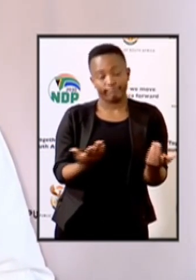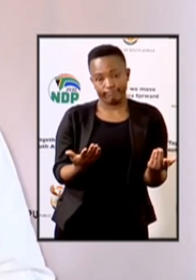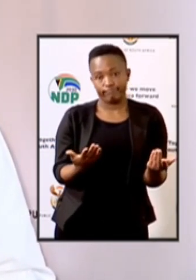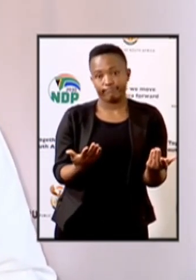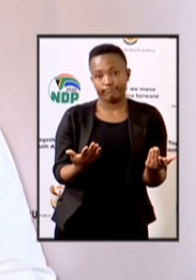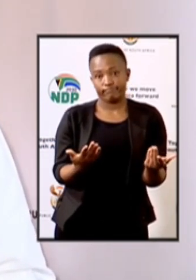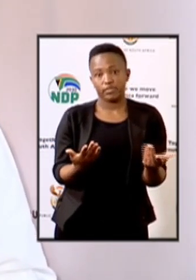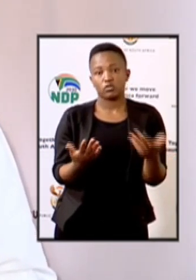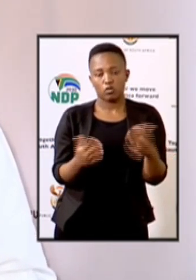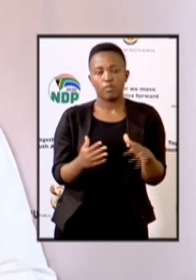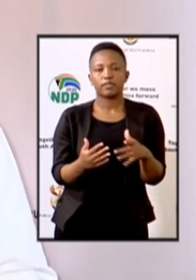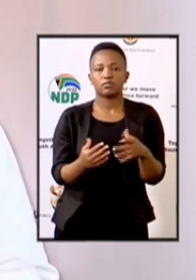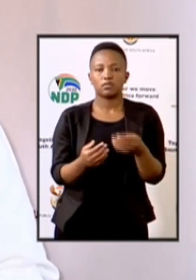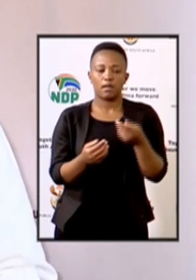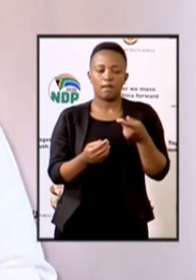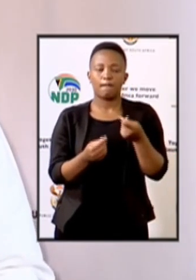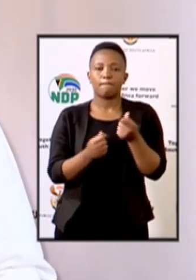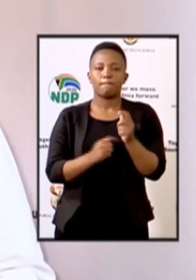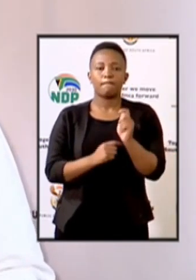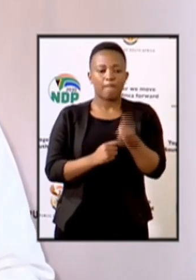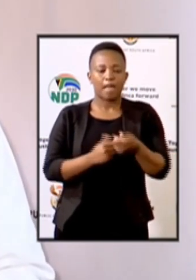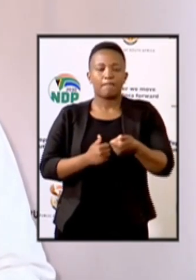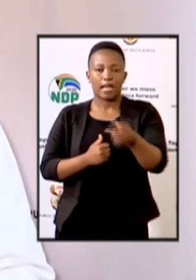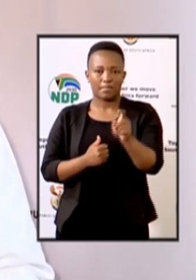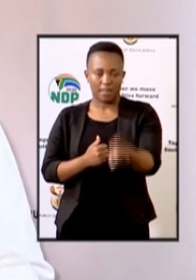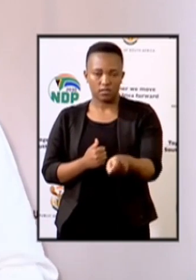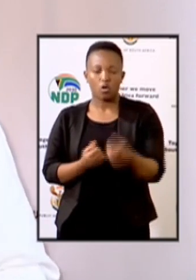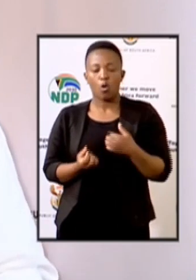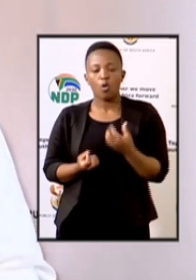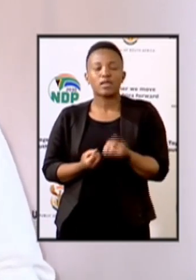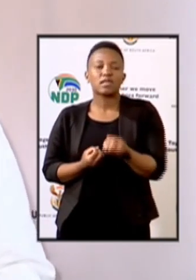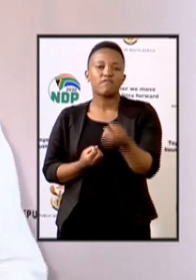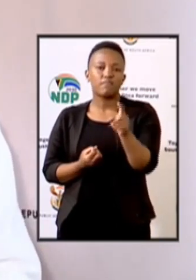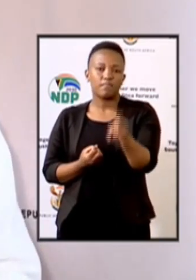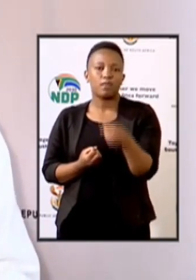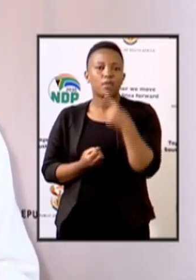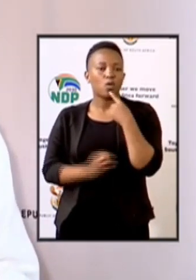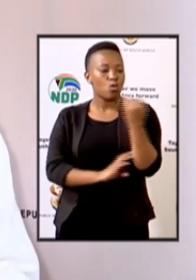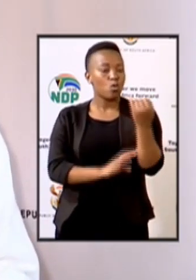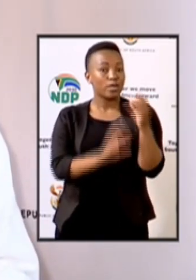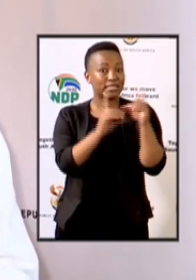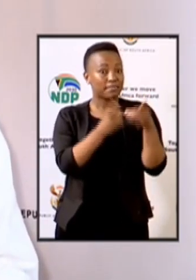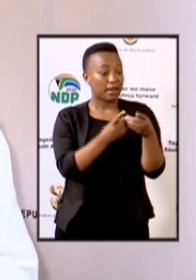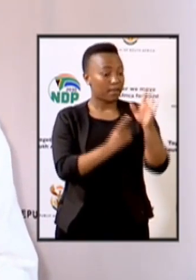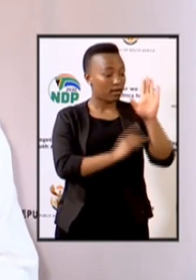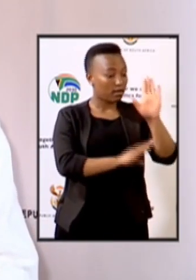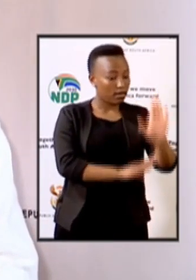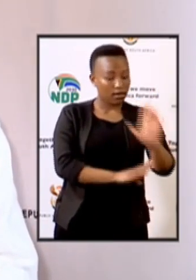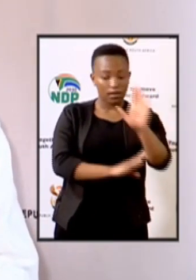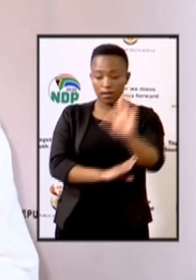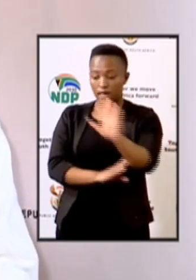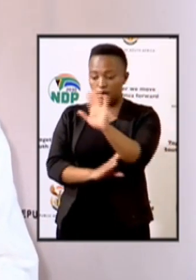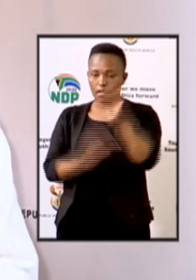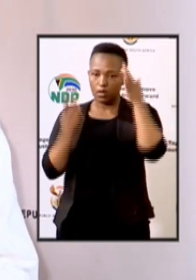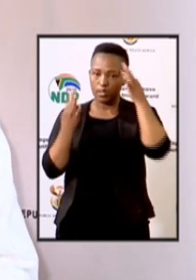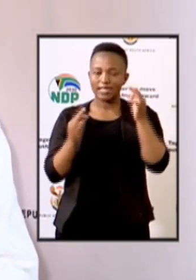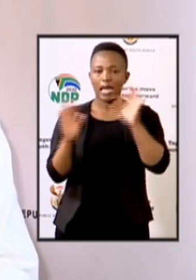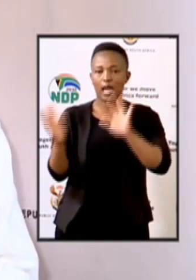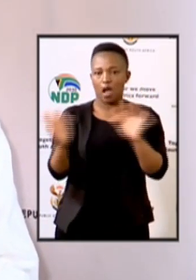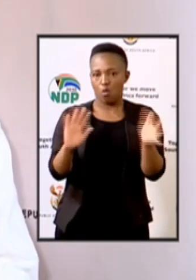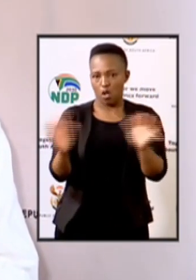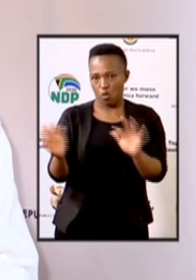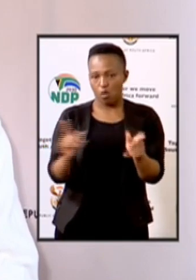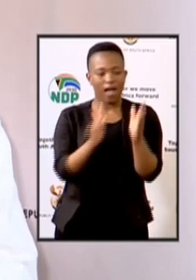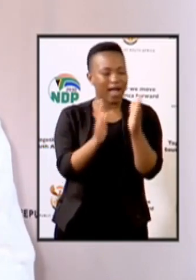be reimbursed or provided for by individual departments as per arrangements that are being